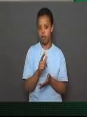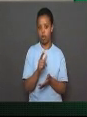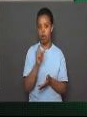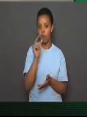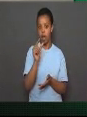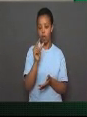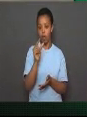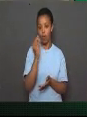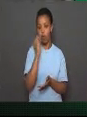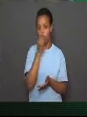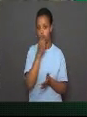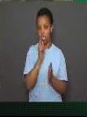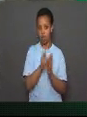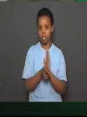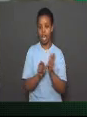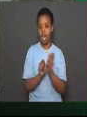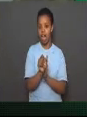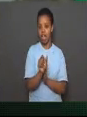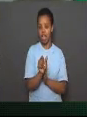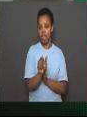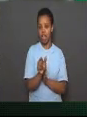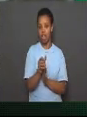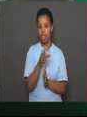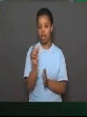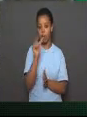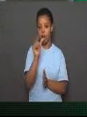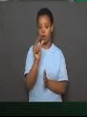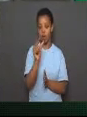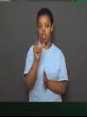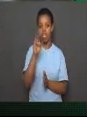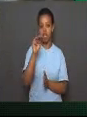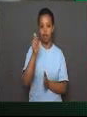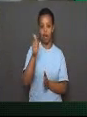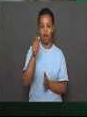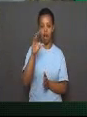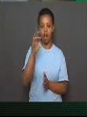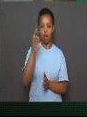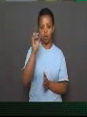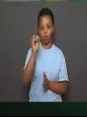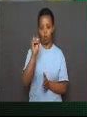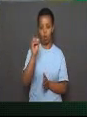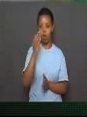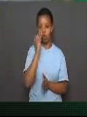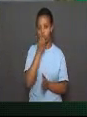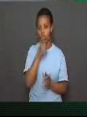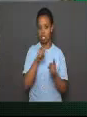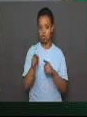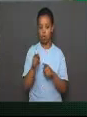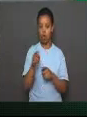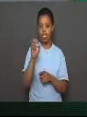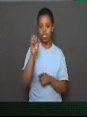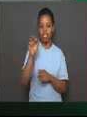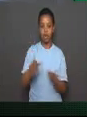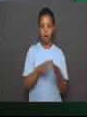Microflora like algae and macroflora such as seaweeds, marsh